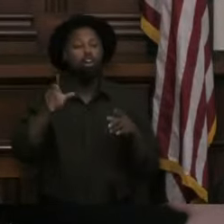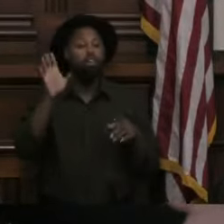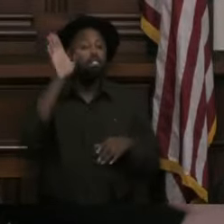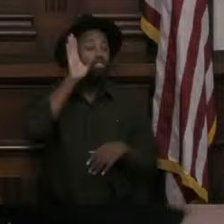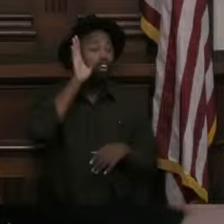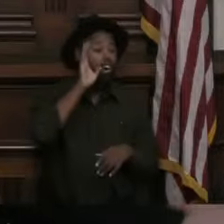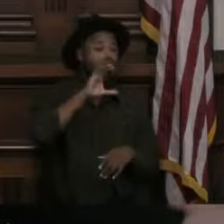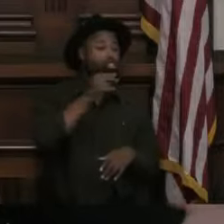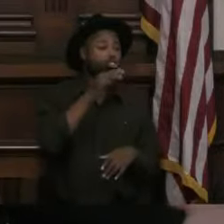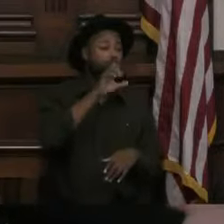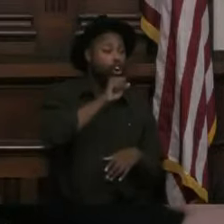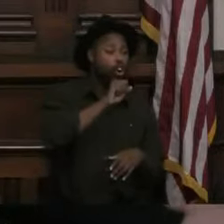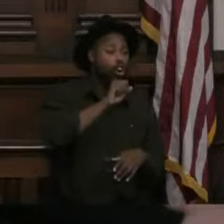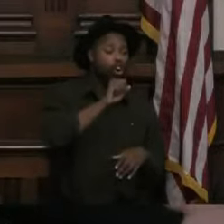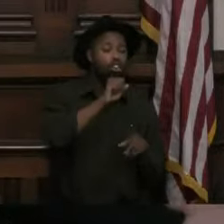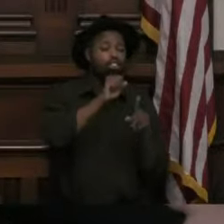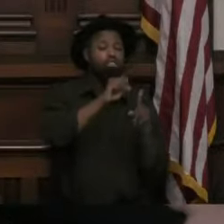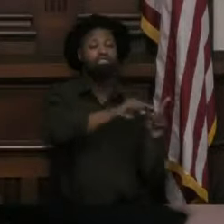firefighters Charles Matei,